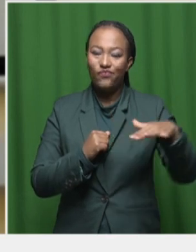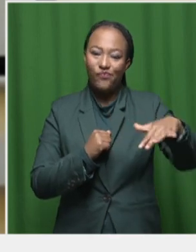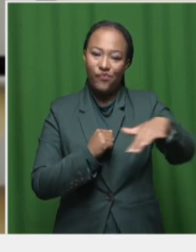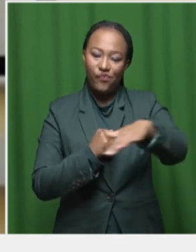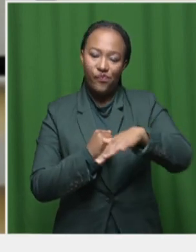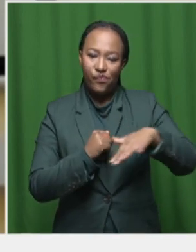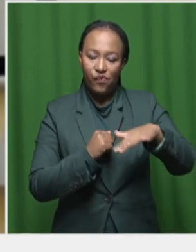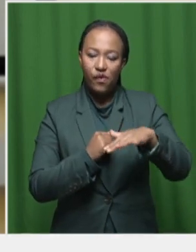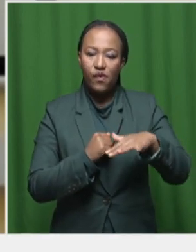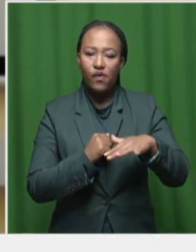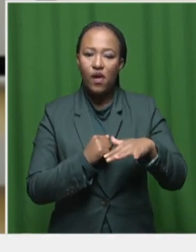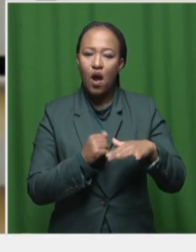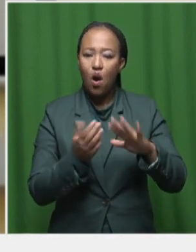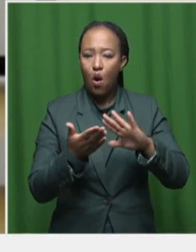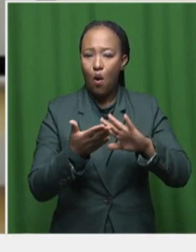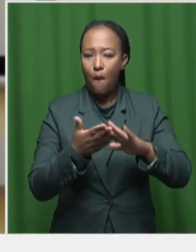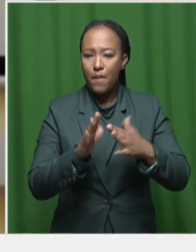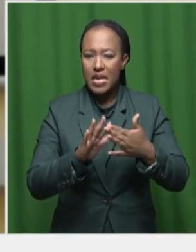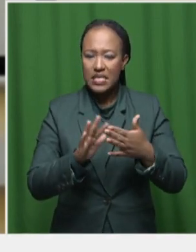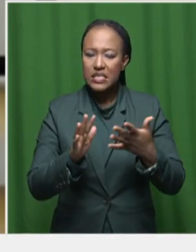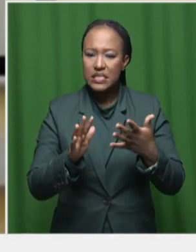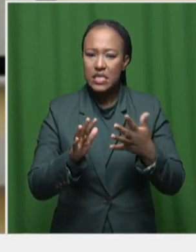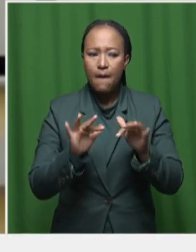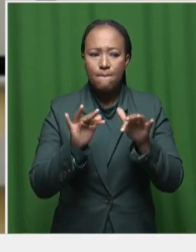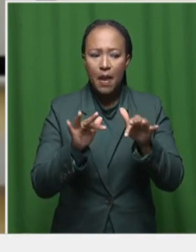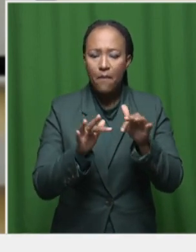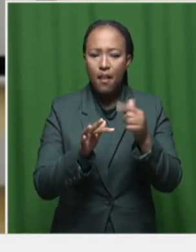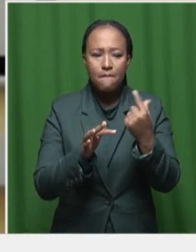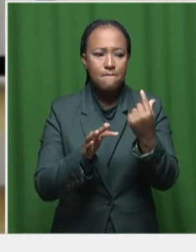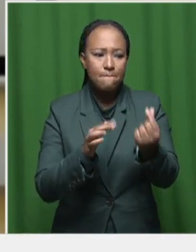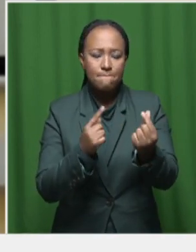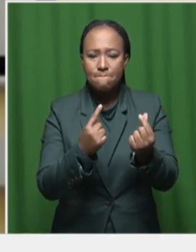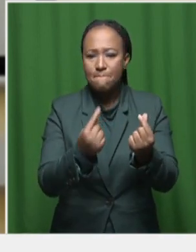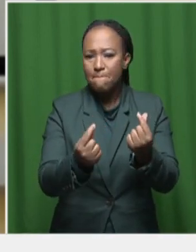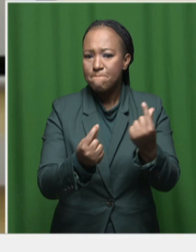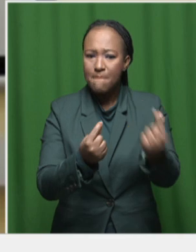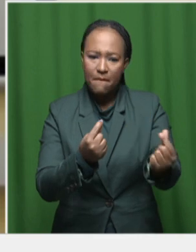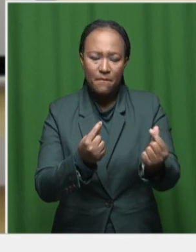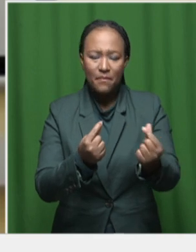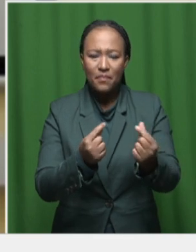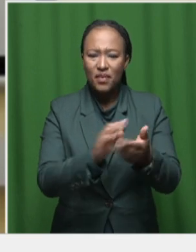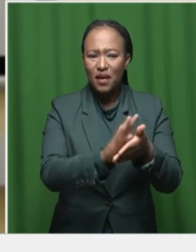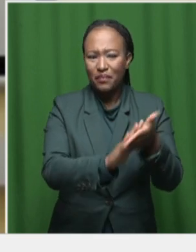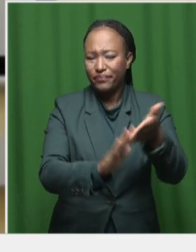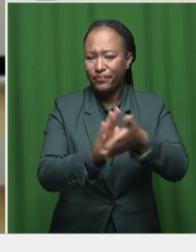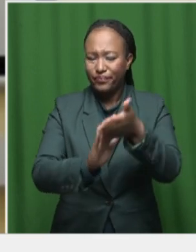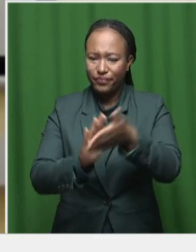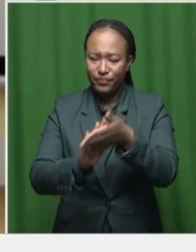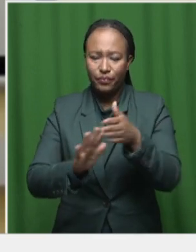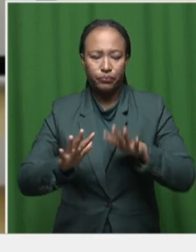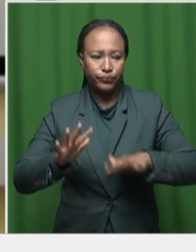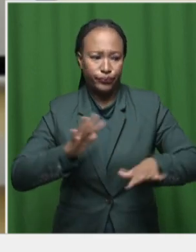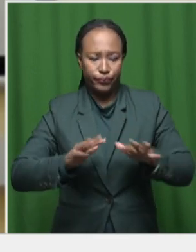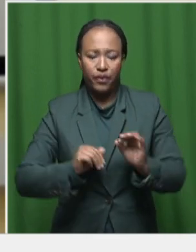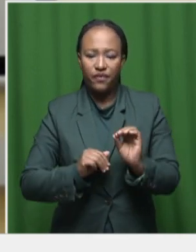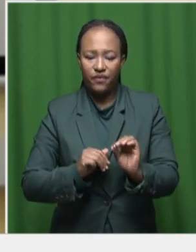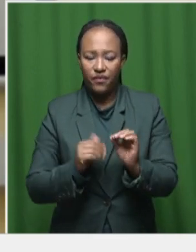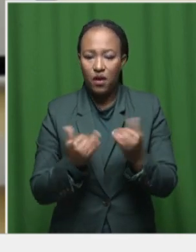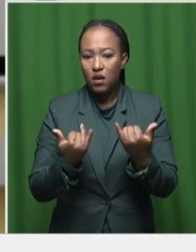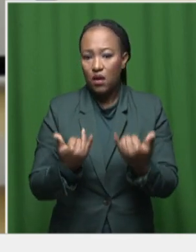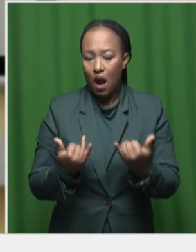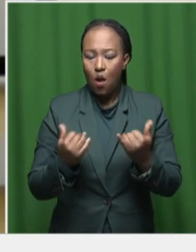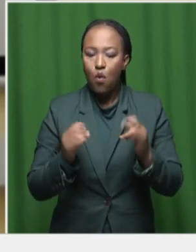intercommunal conflict and displacement. Now, with this added on crisis, the